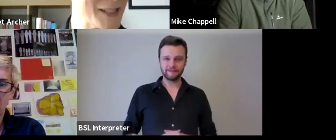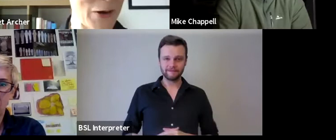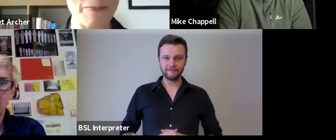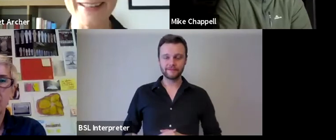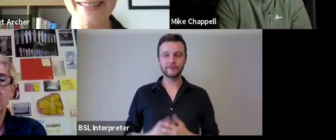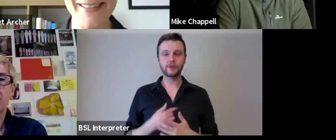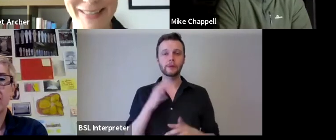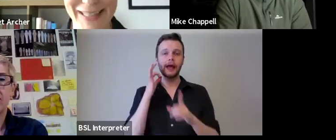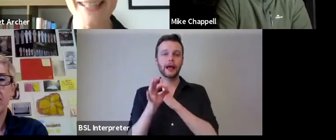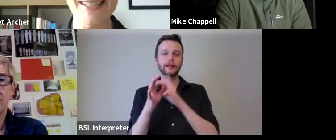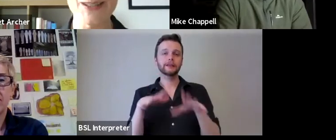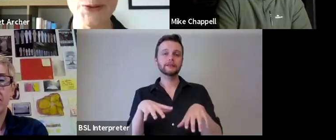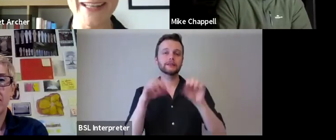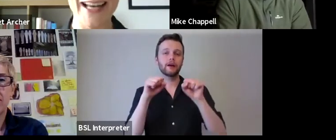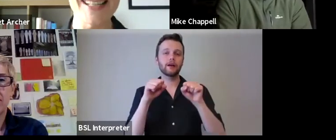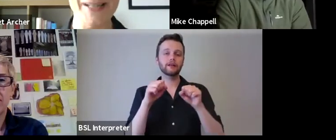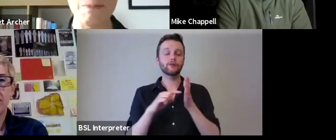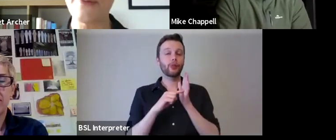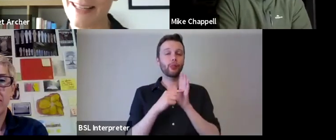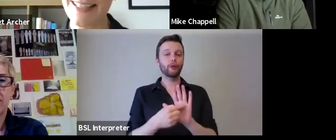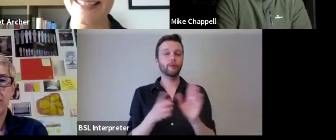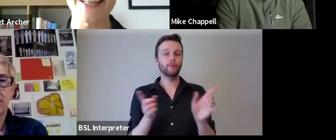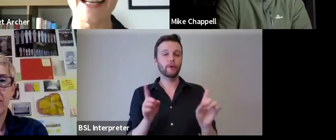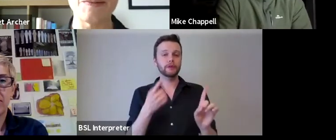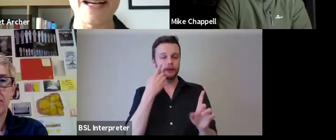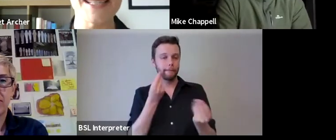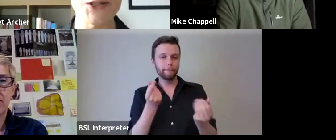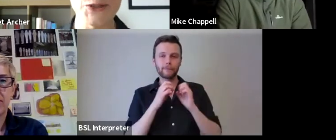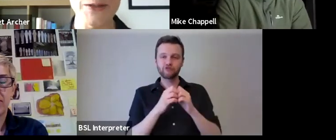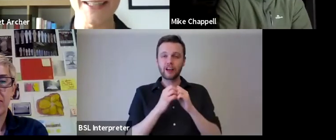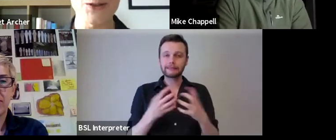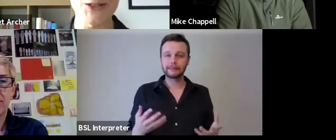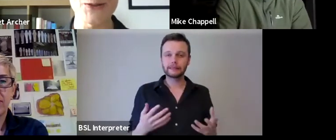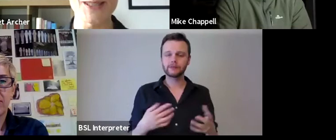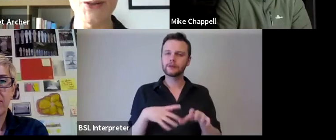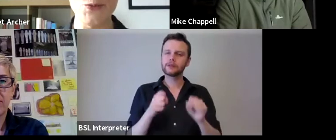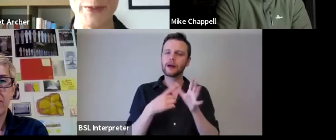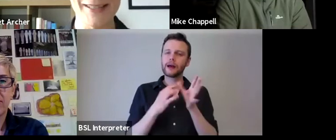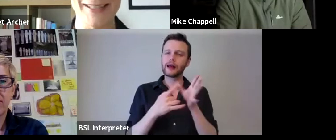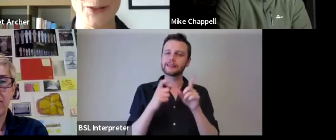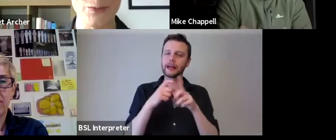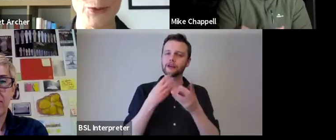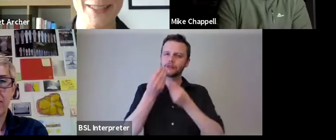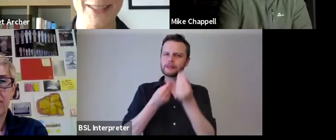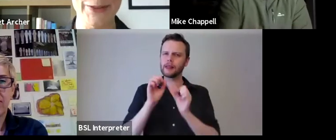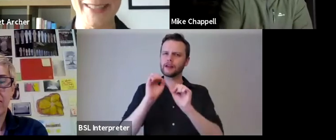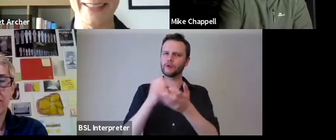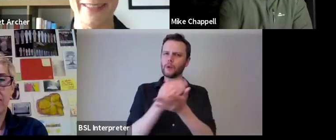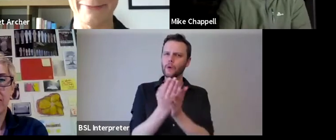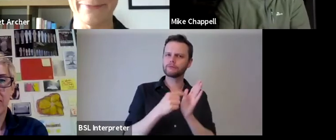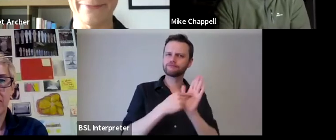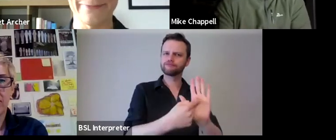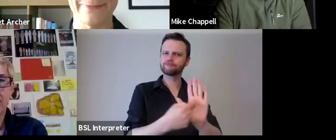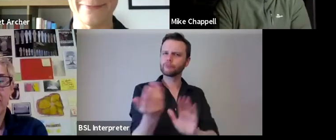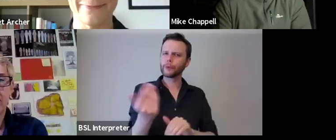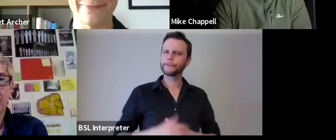I'm going to start by letting us look at some practice. Asad, do you want to introduce your piece that you brought to show this